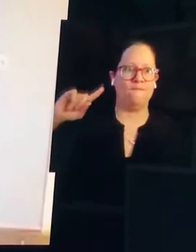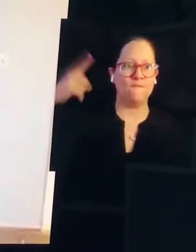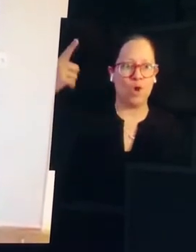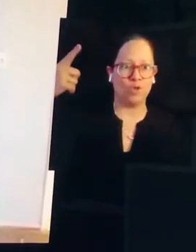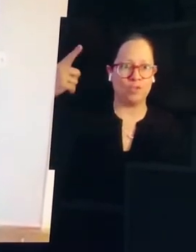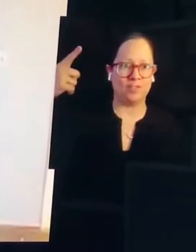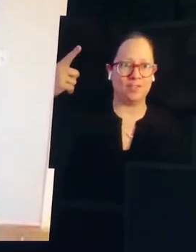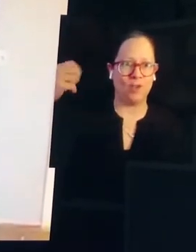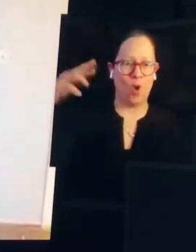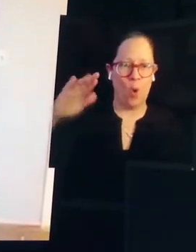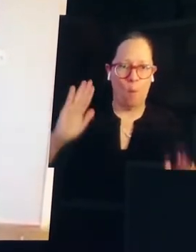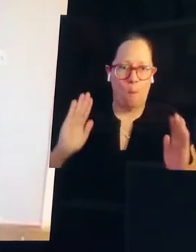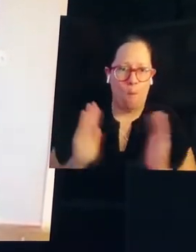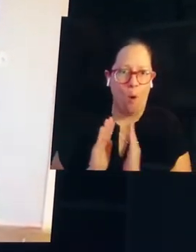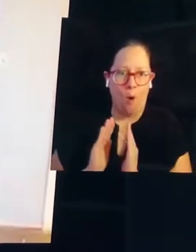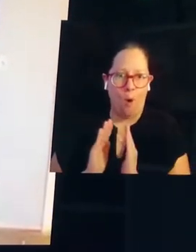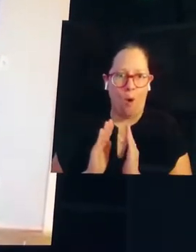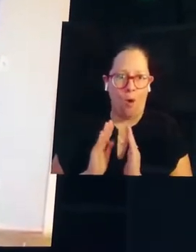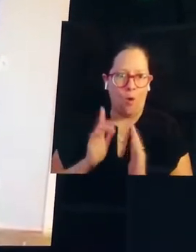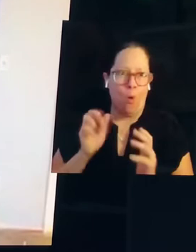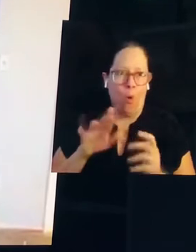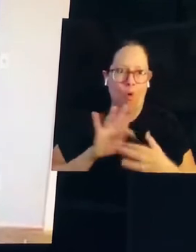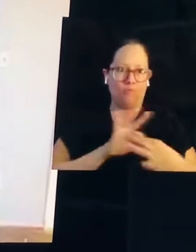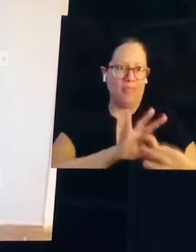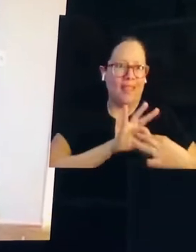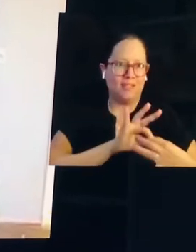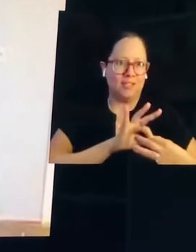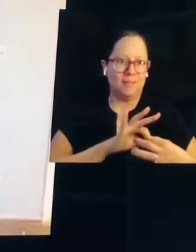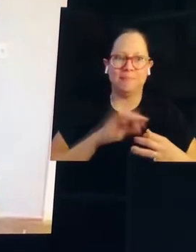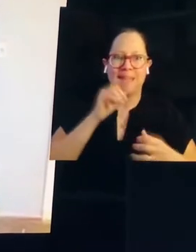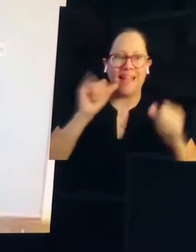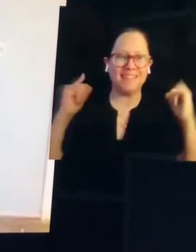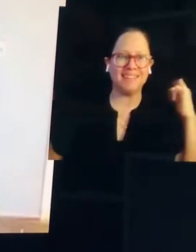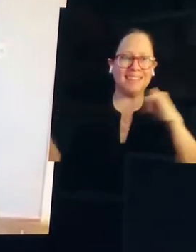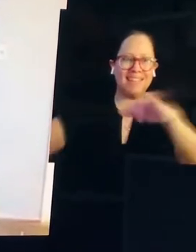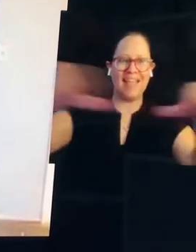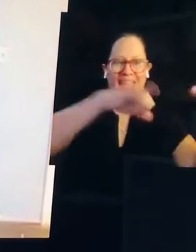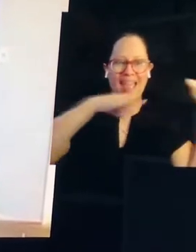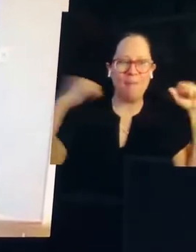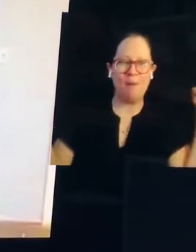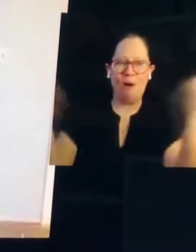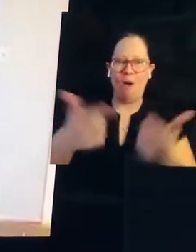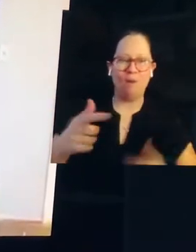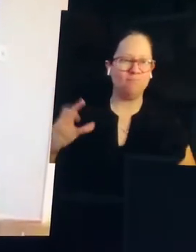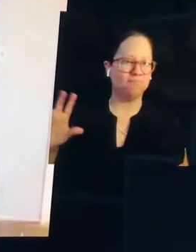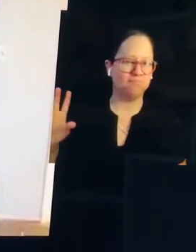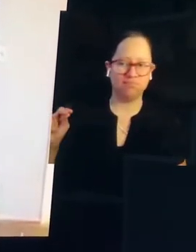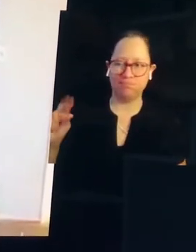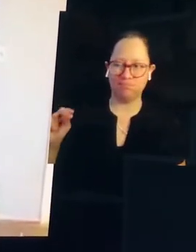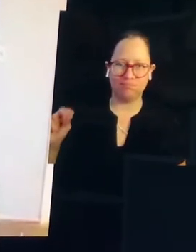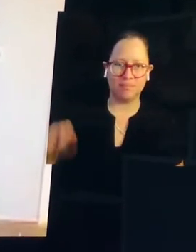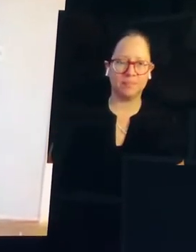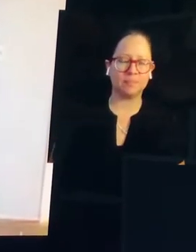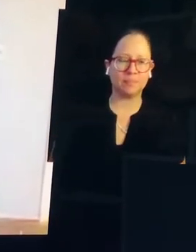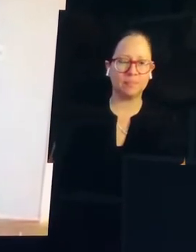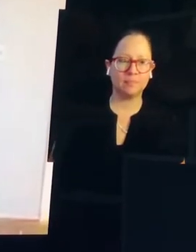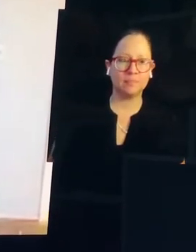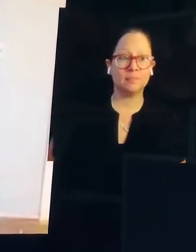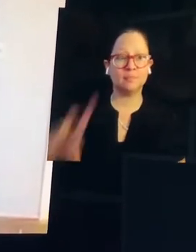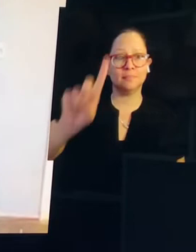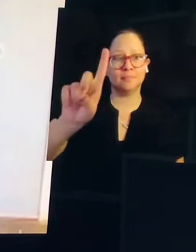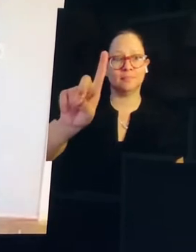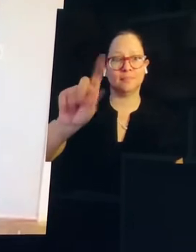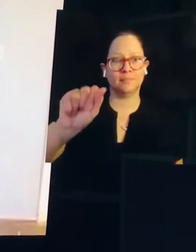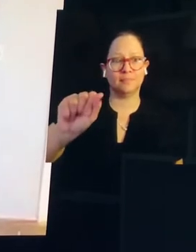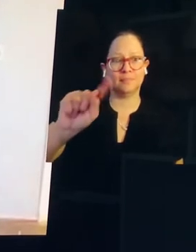kind of personalized relationship. The other thing is data, data, data. Journalists want data. They want to know